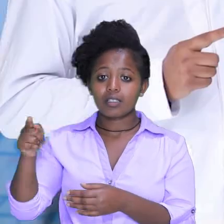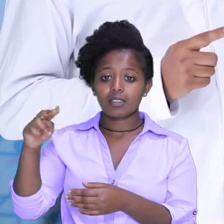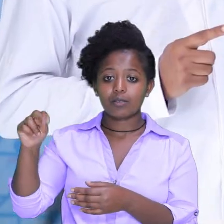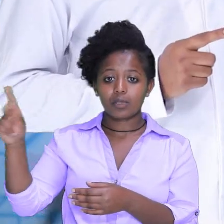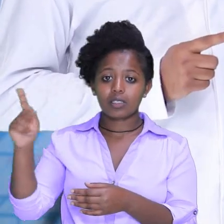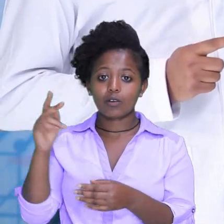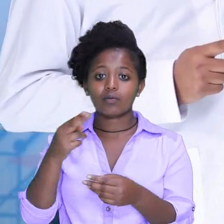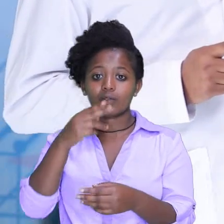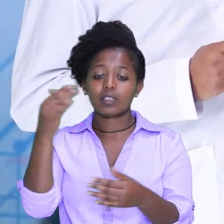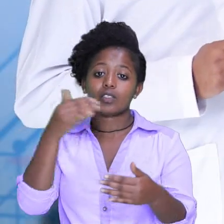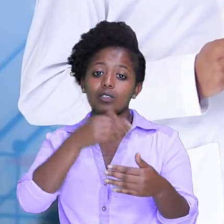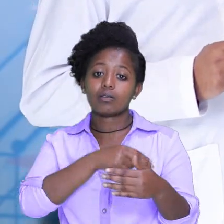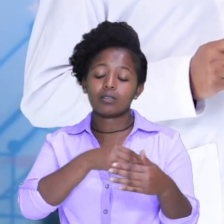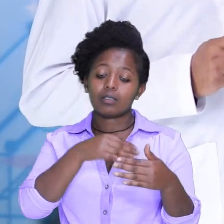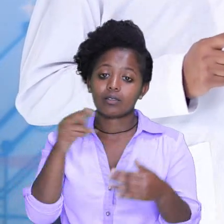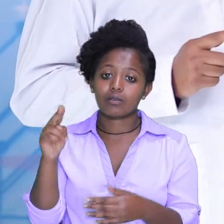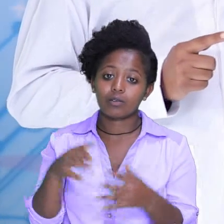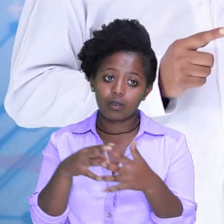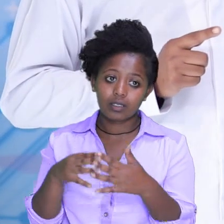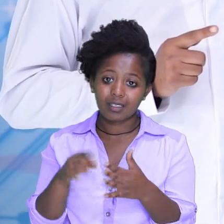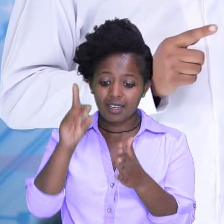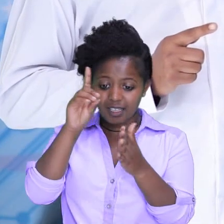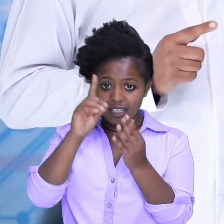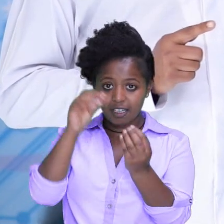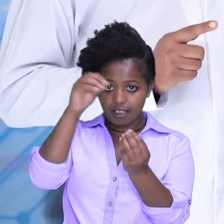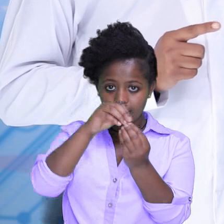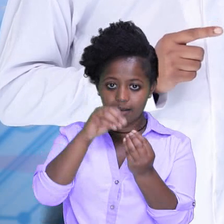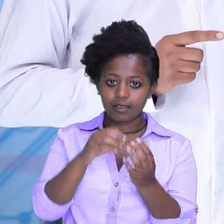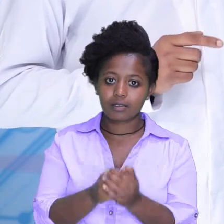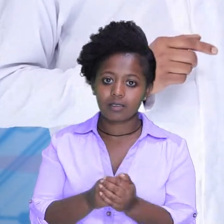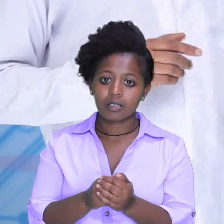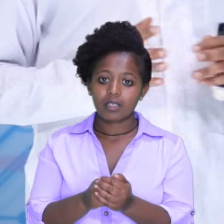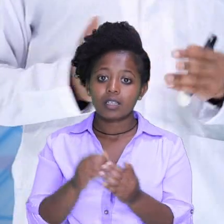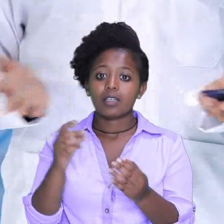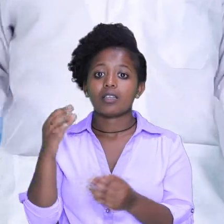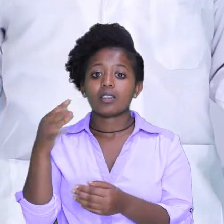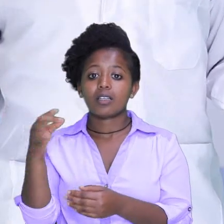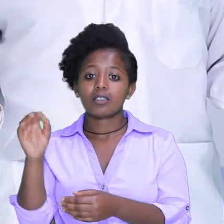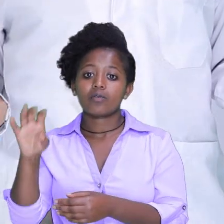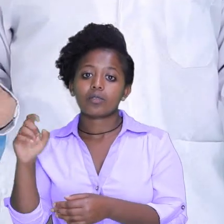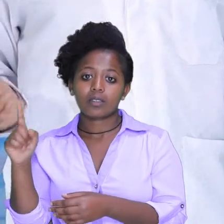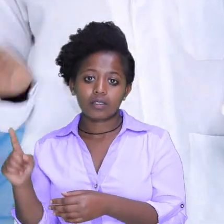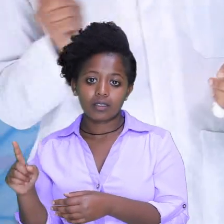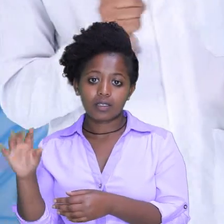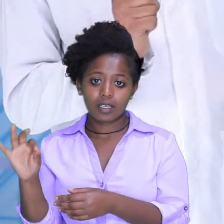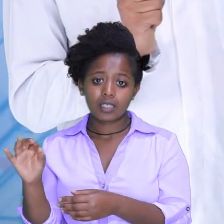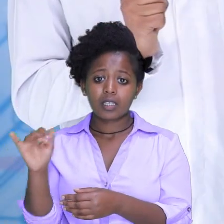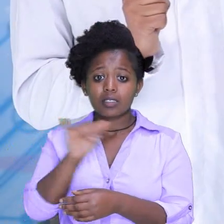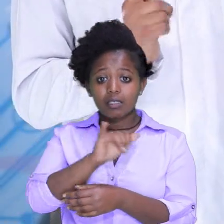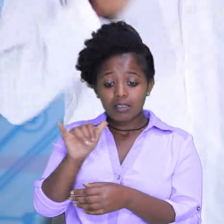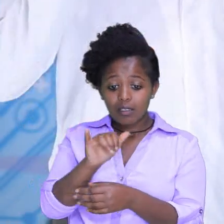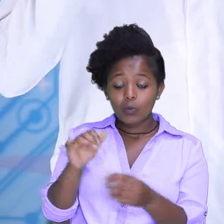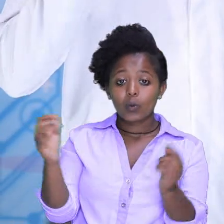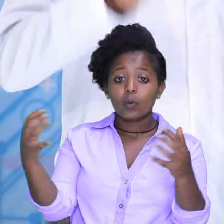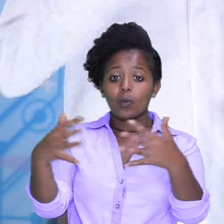1945, amount considerably increased. Then in 1949, the same with